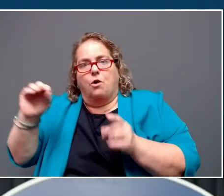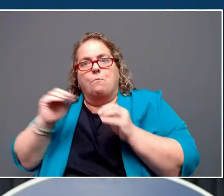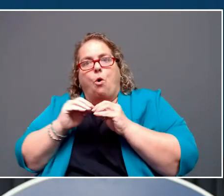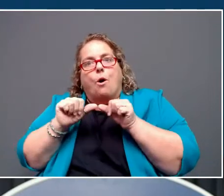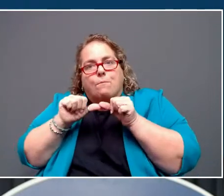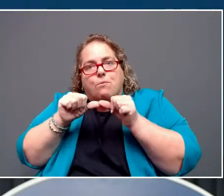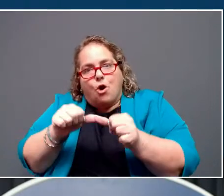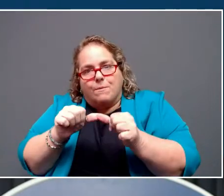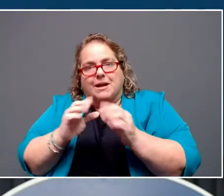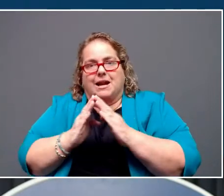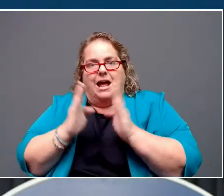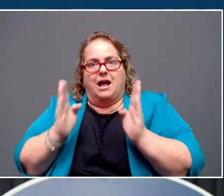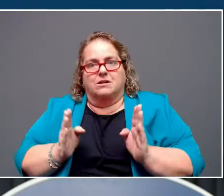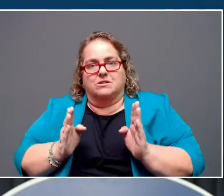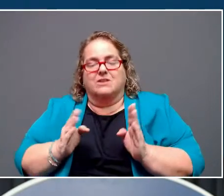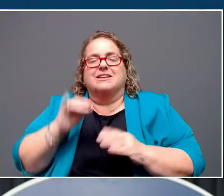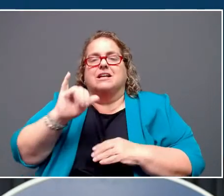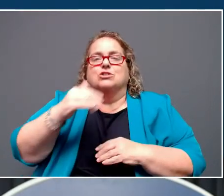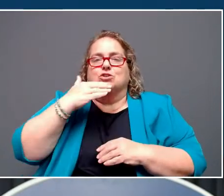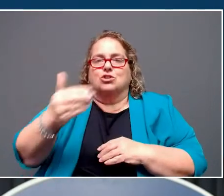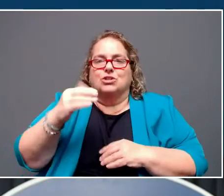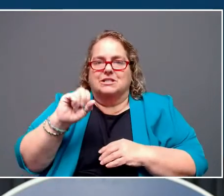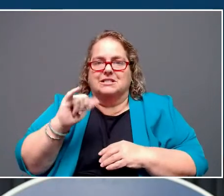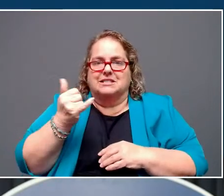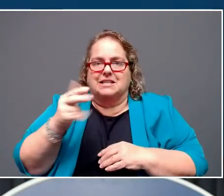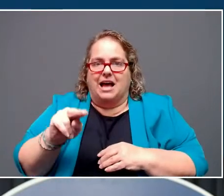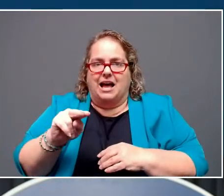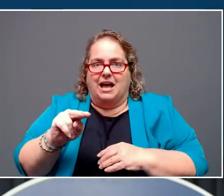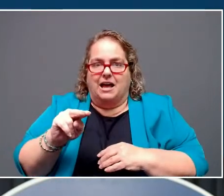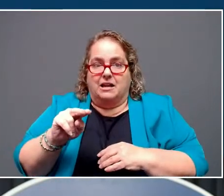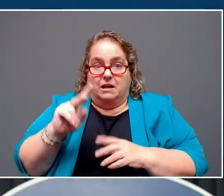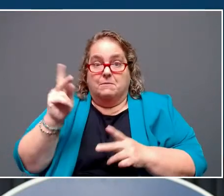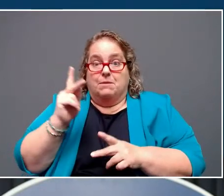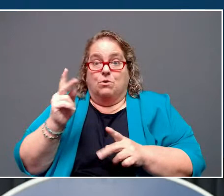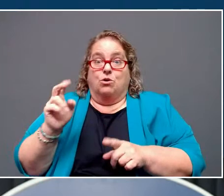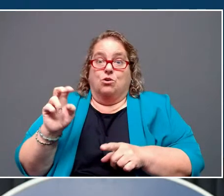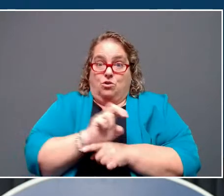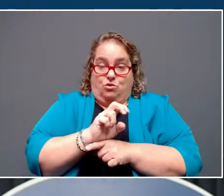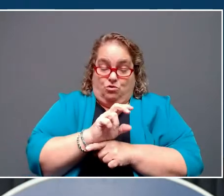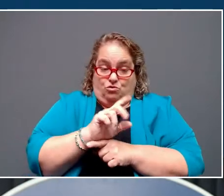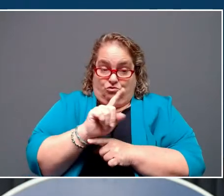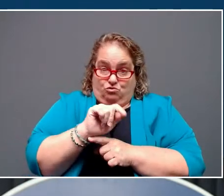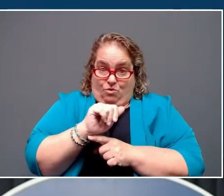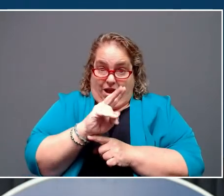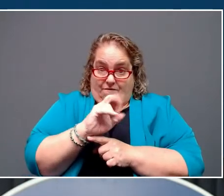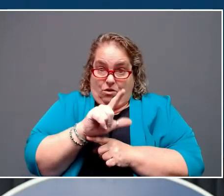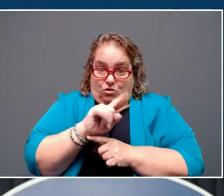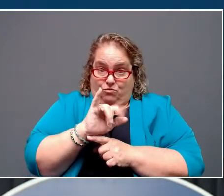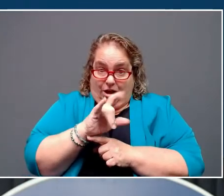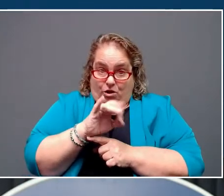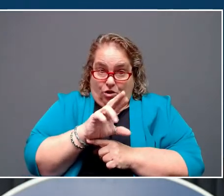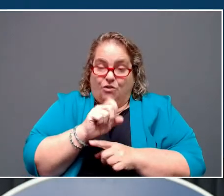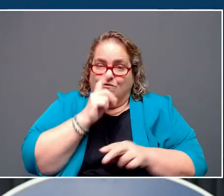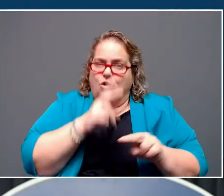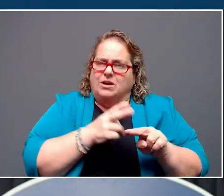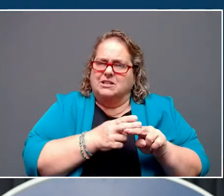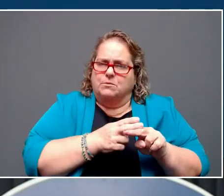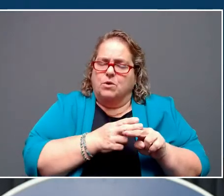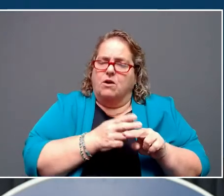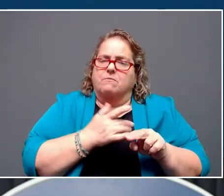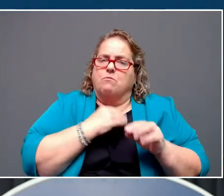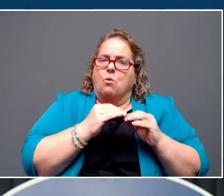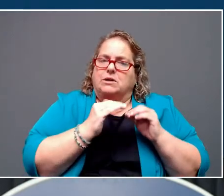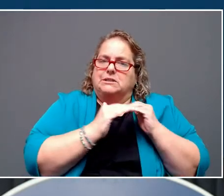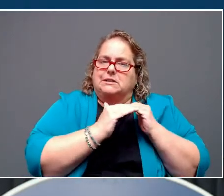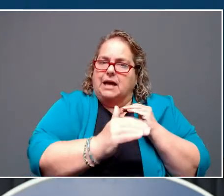as we get people in. They know that they can stay there, but then they are able to find longer term housing. So